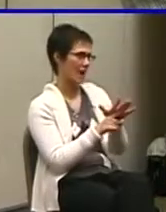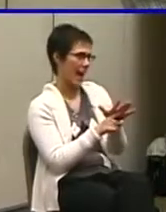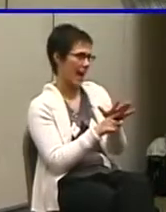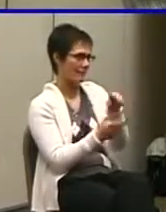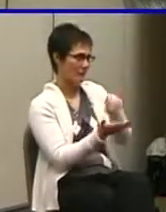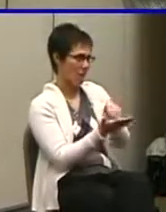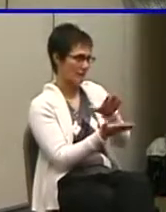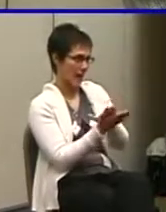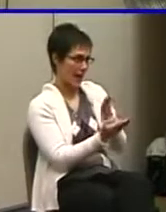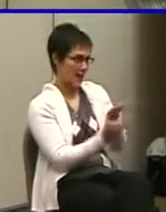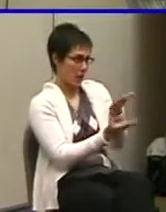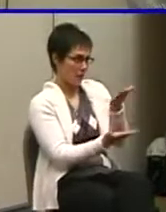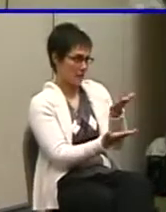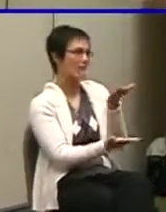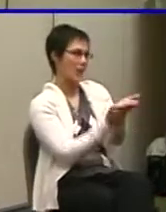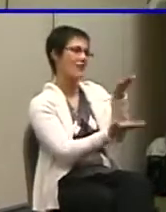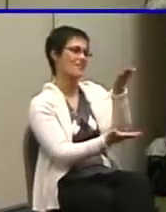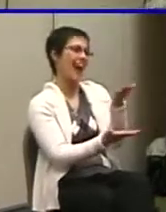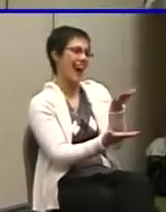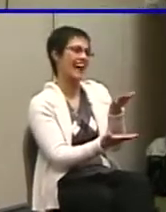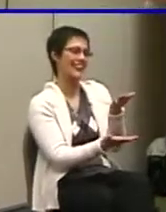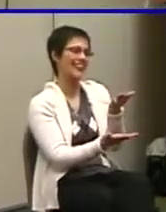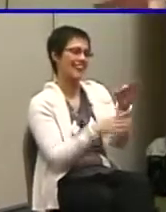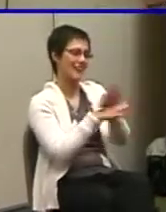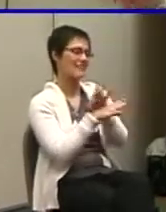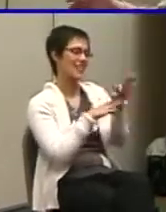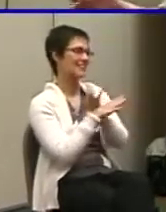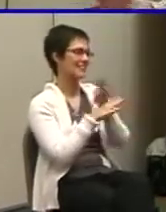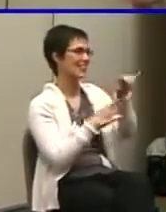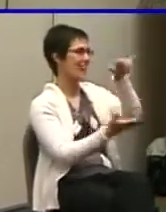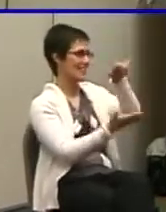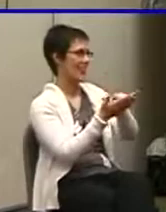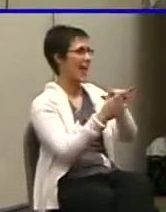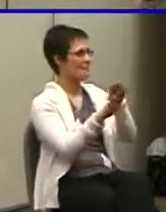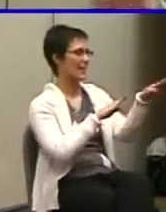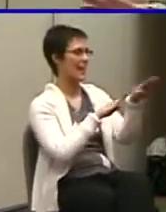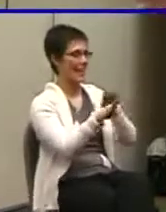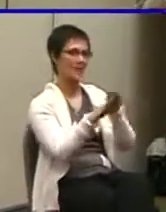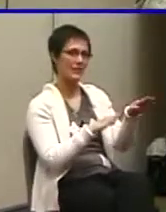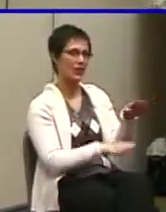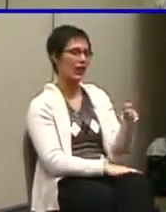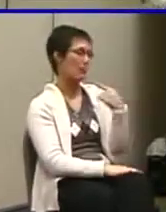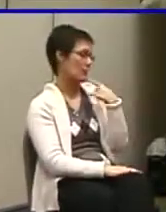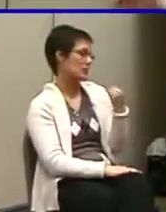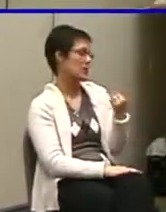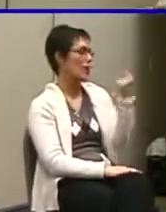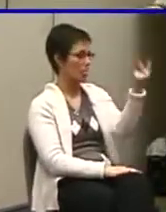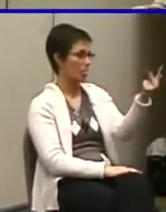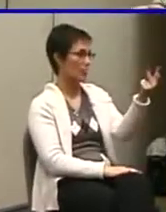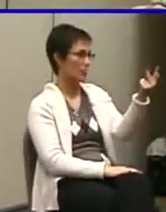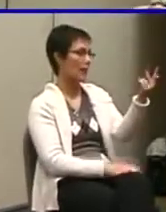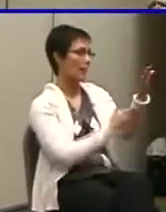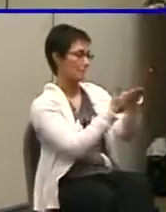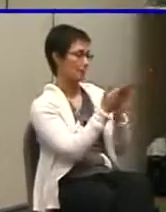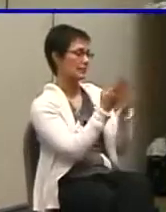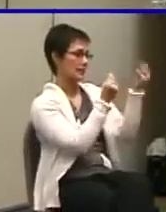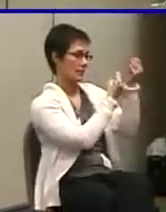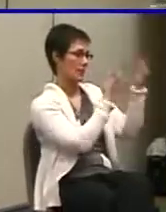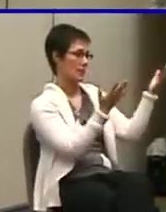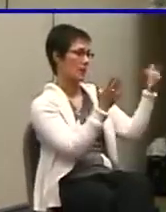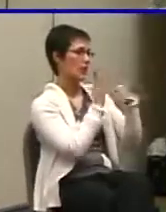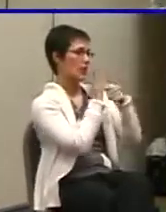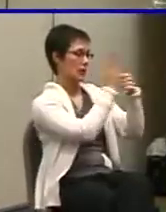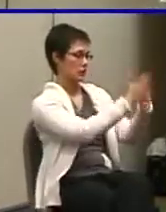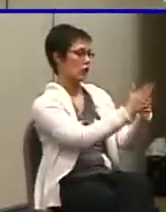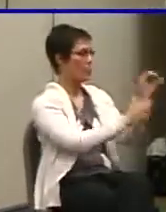of the systems for verification is that you have 3 independent sources of data that all suggest the same function. So that could be